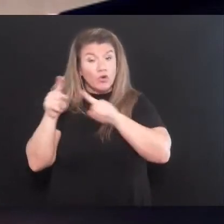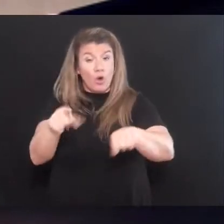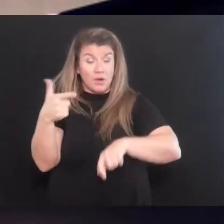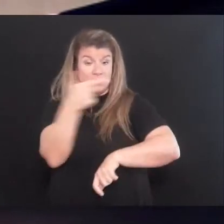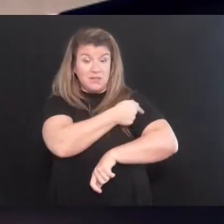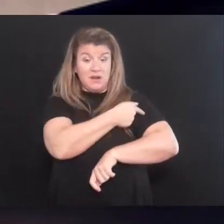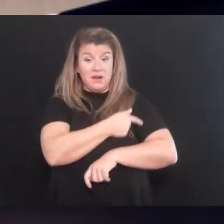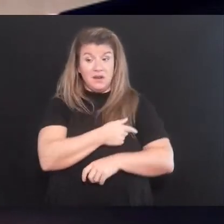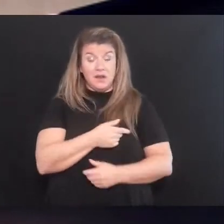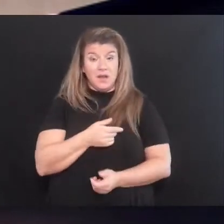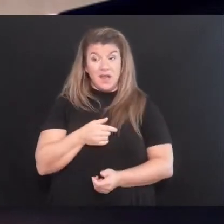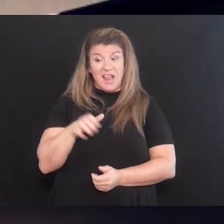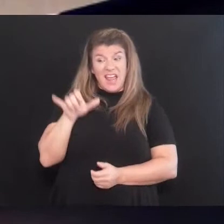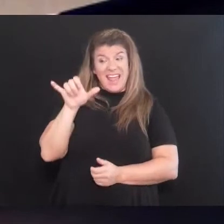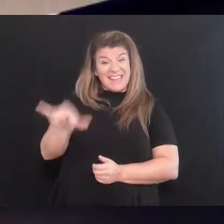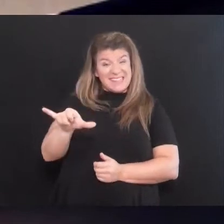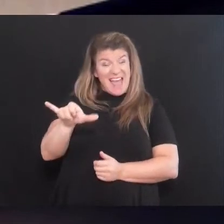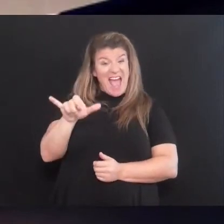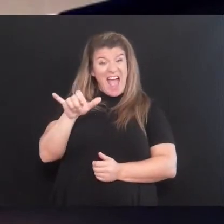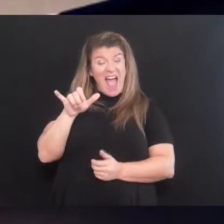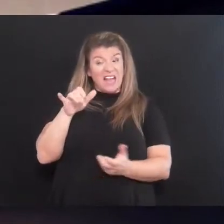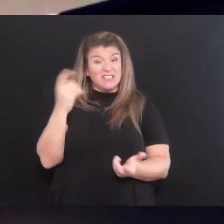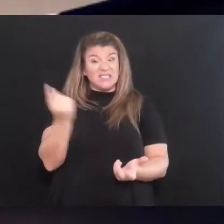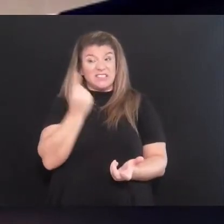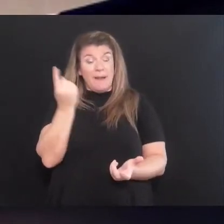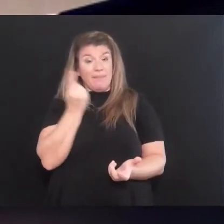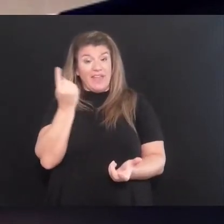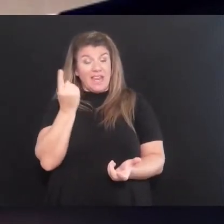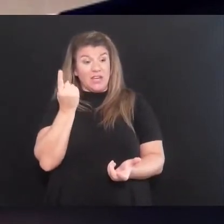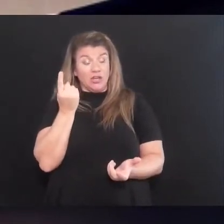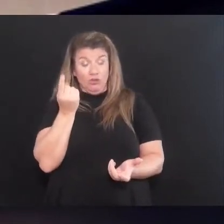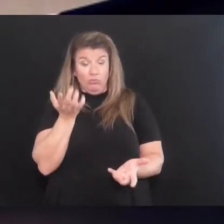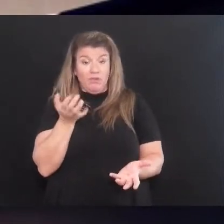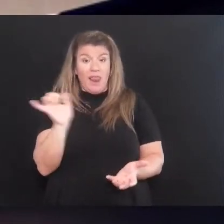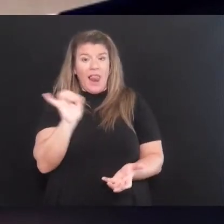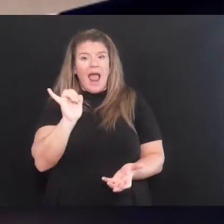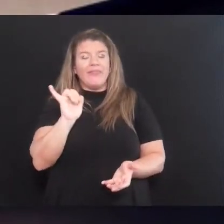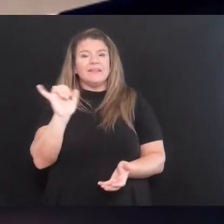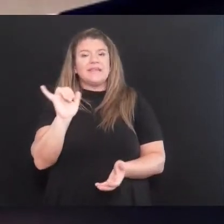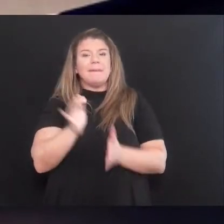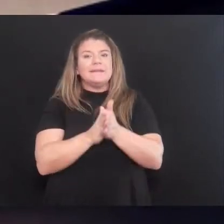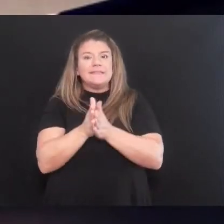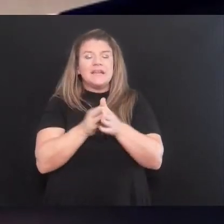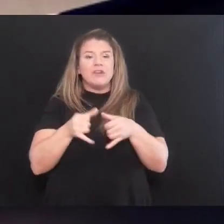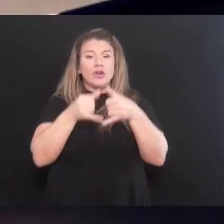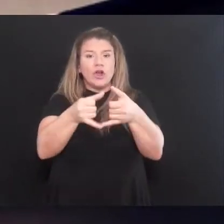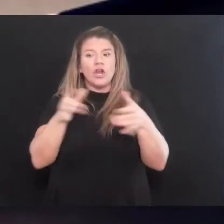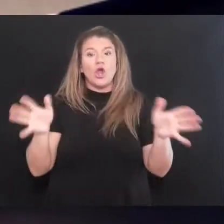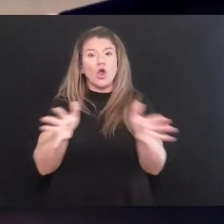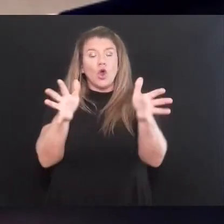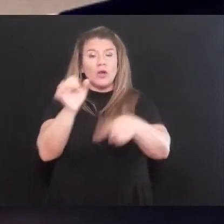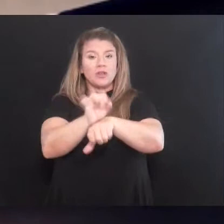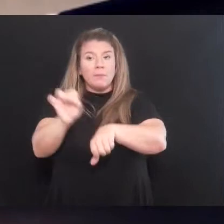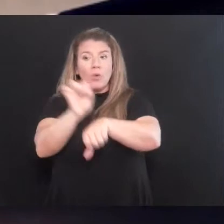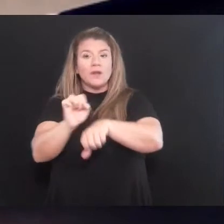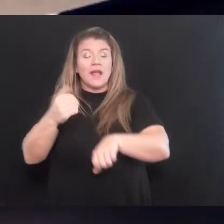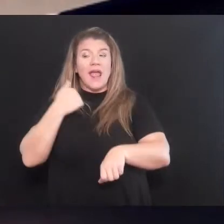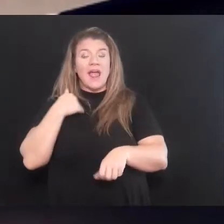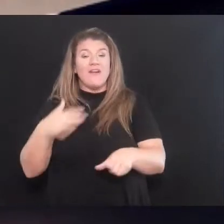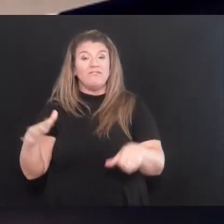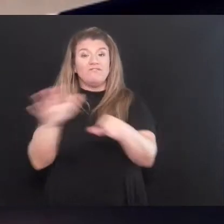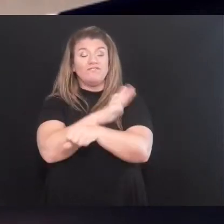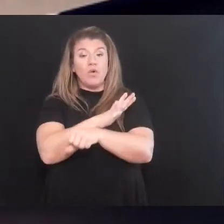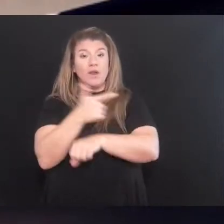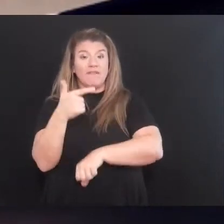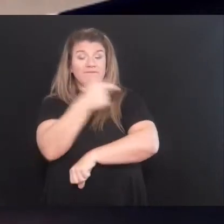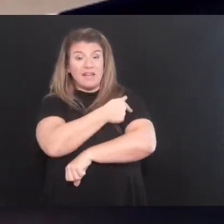something you would consider as offering a vaccine incentive for businesses who encourage their employees to get vaccinated and have fully vaccinated